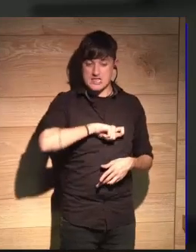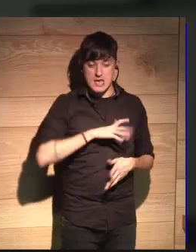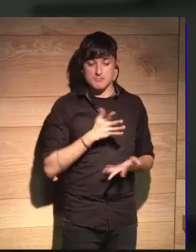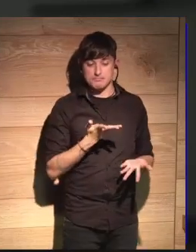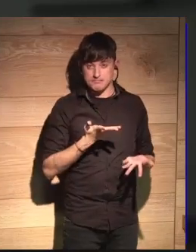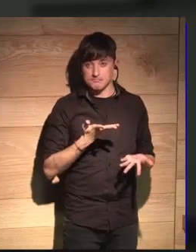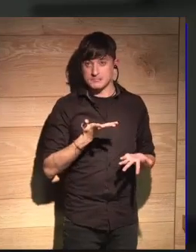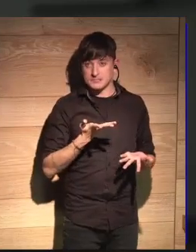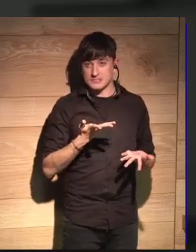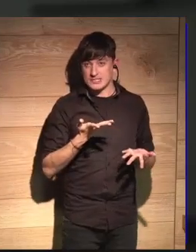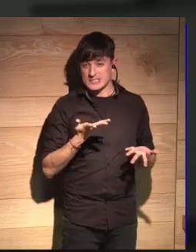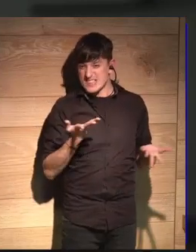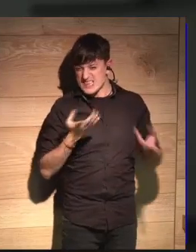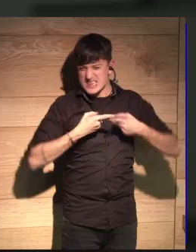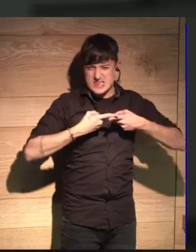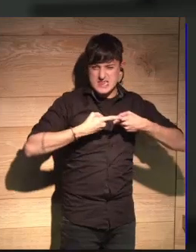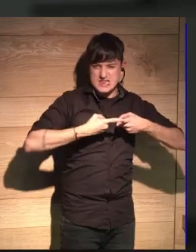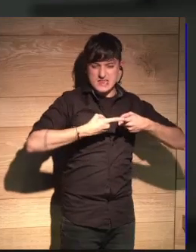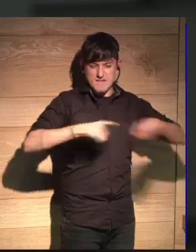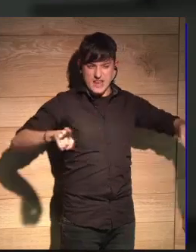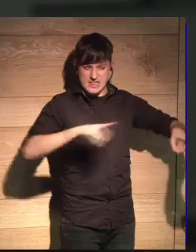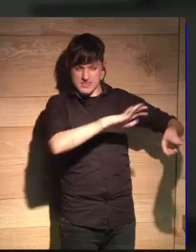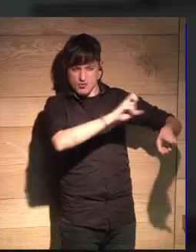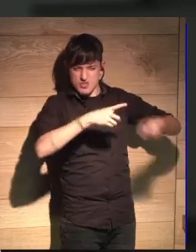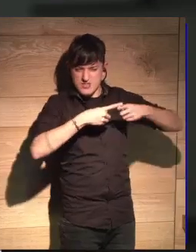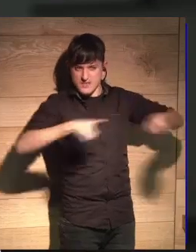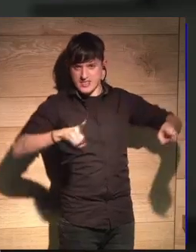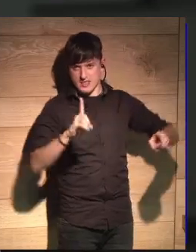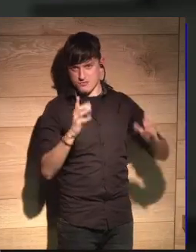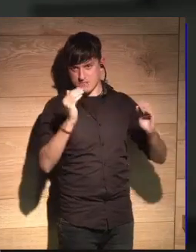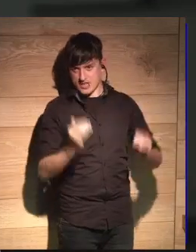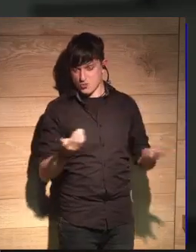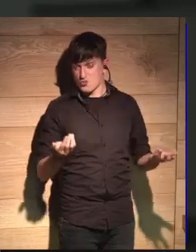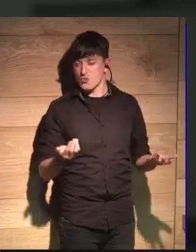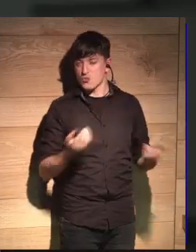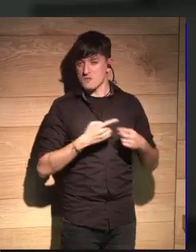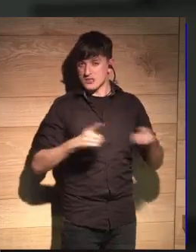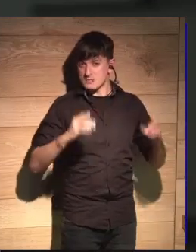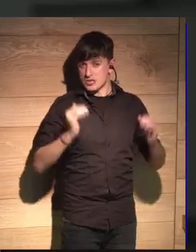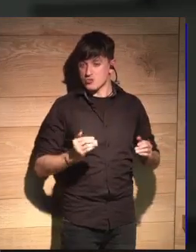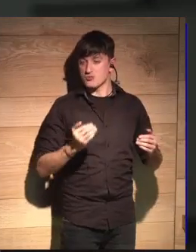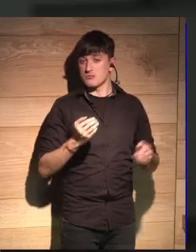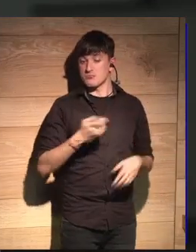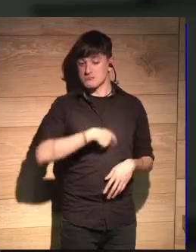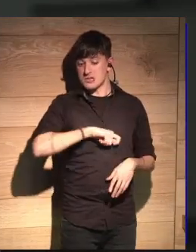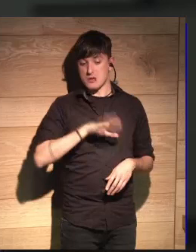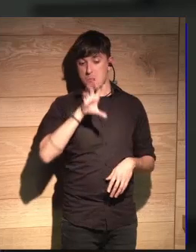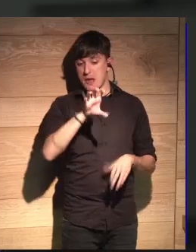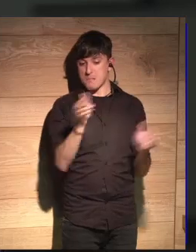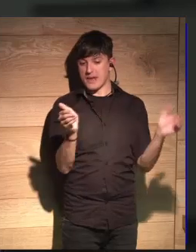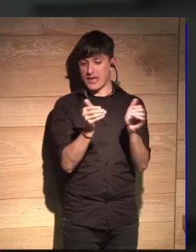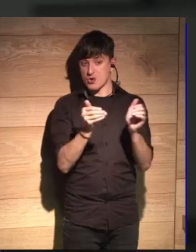than the United States. On the other hand, Spain is a small country that has had enormous influence on the world